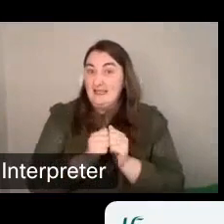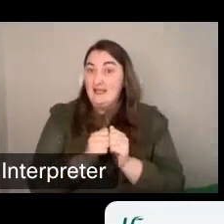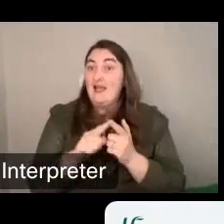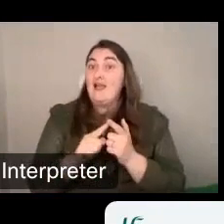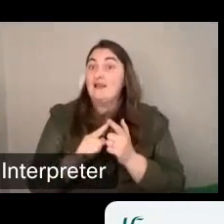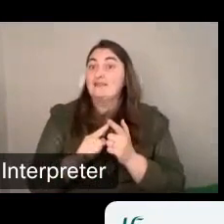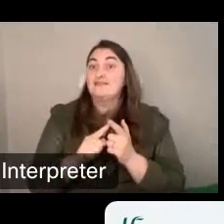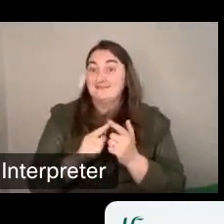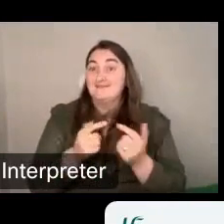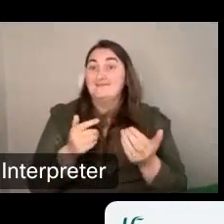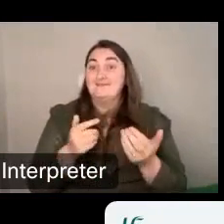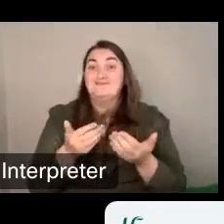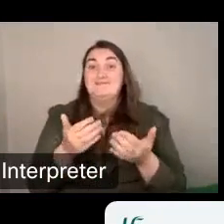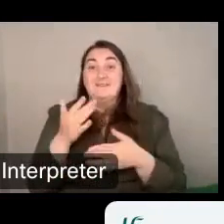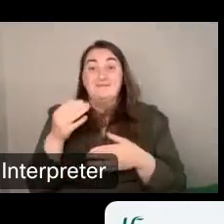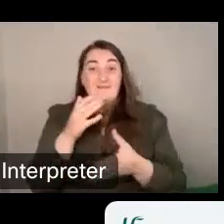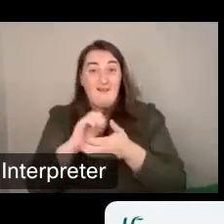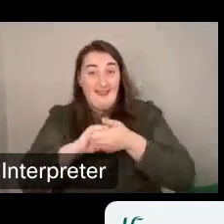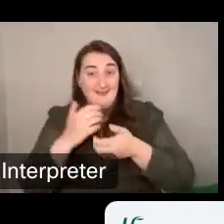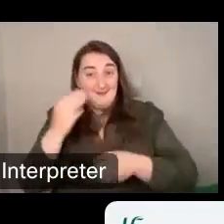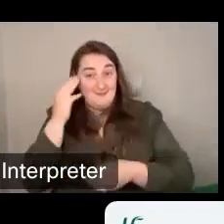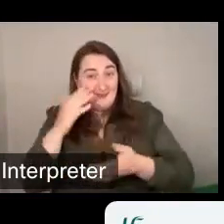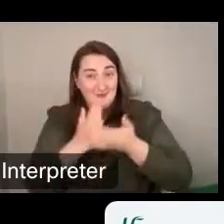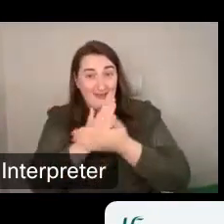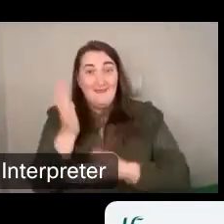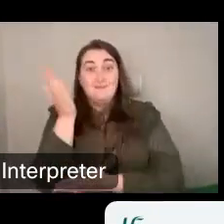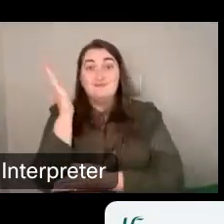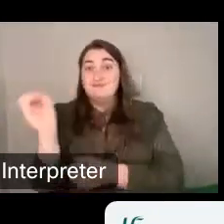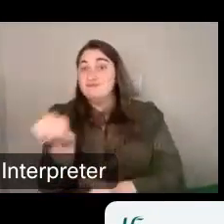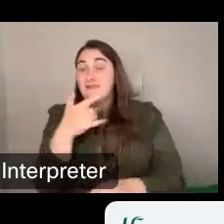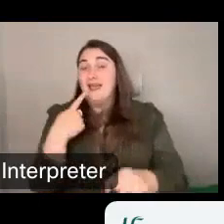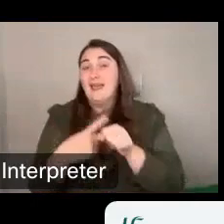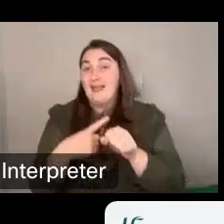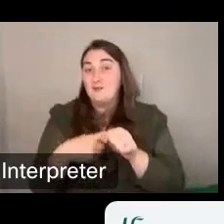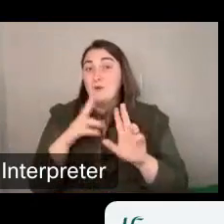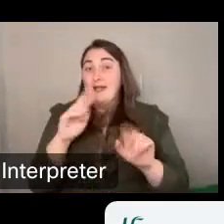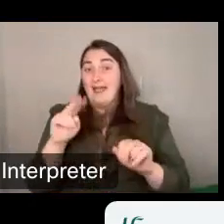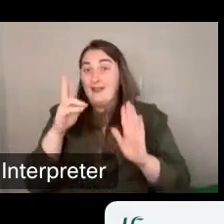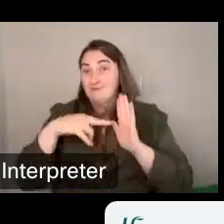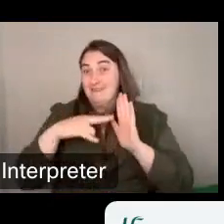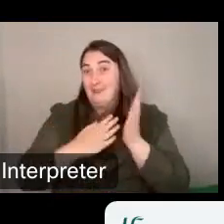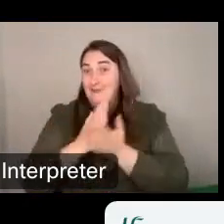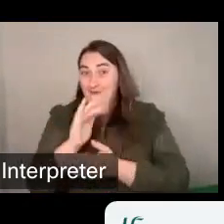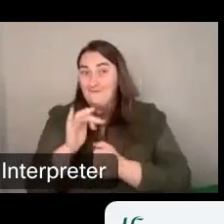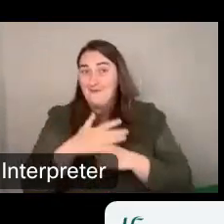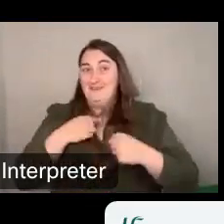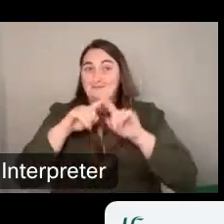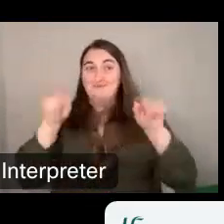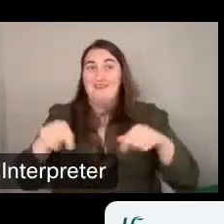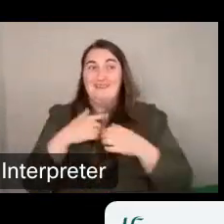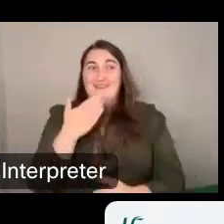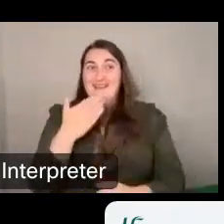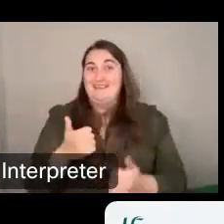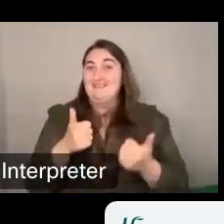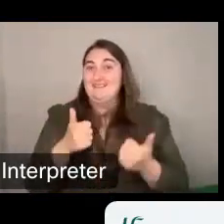If colleague wouldn't mind sharing the presentation again, so I can keep reading from my screen. That's ever so kind. Thank you